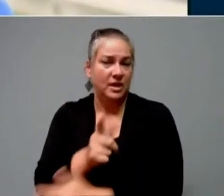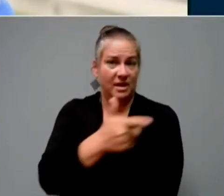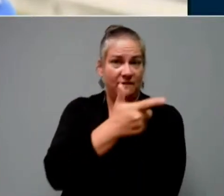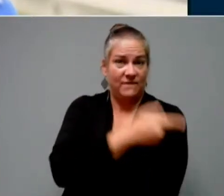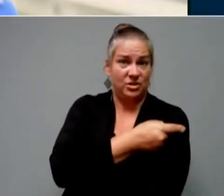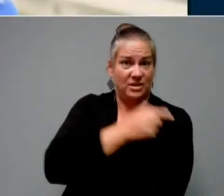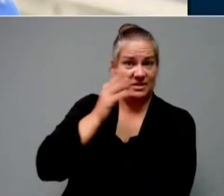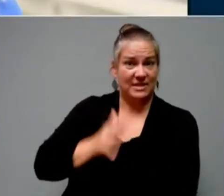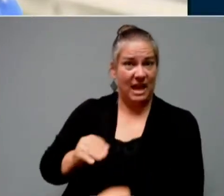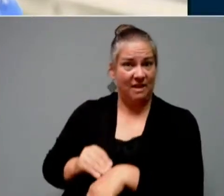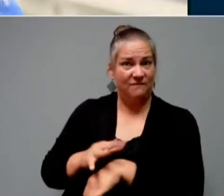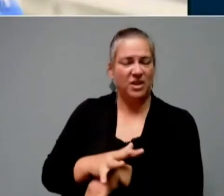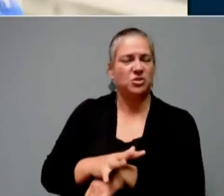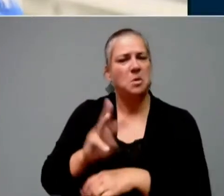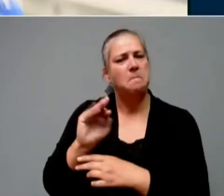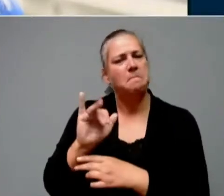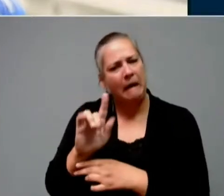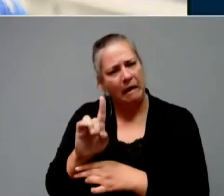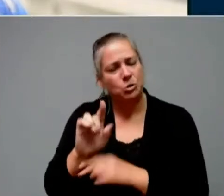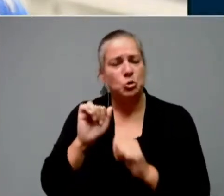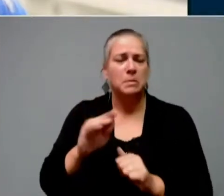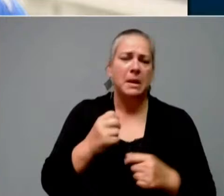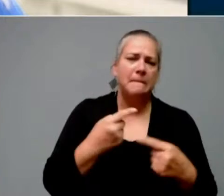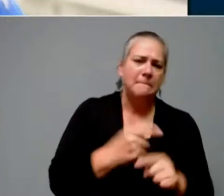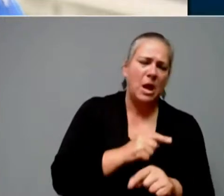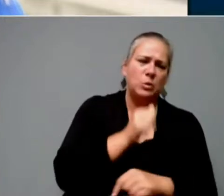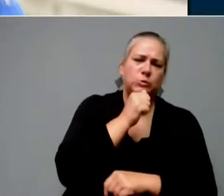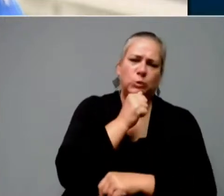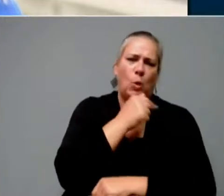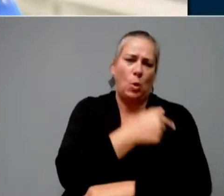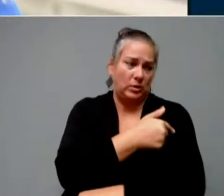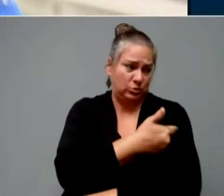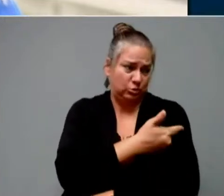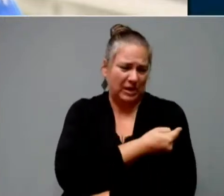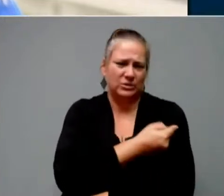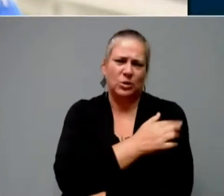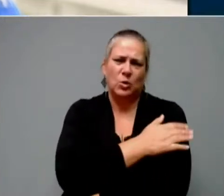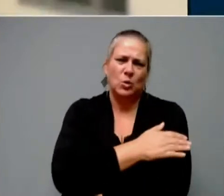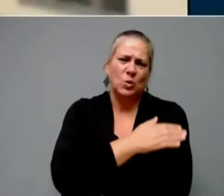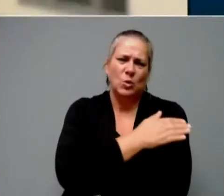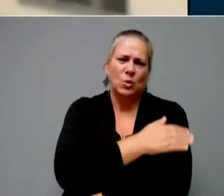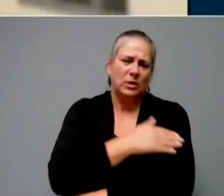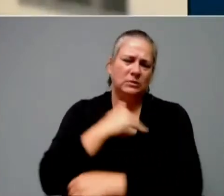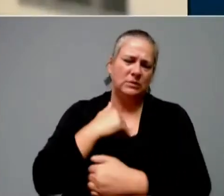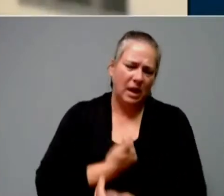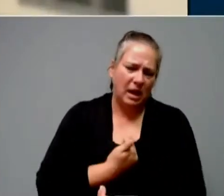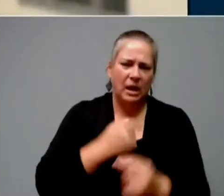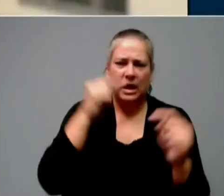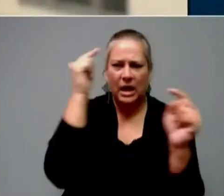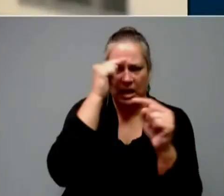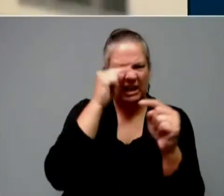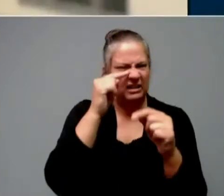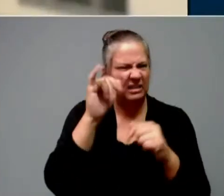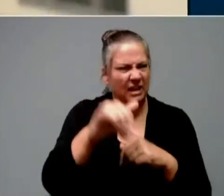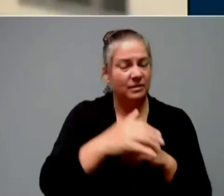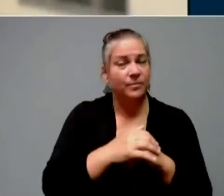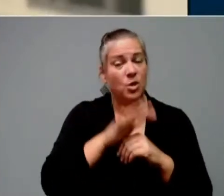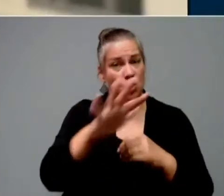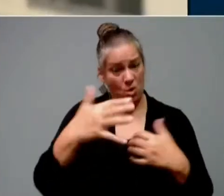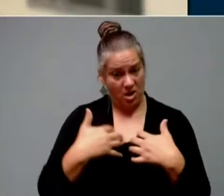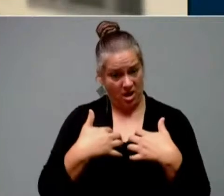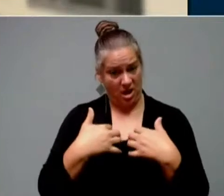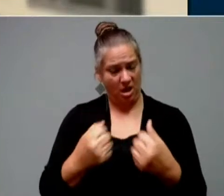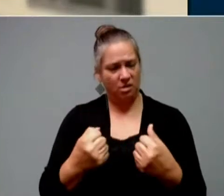mostly mild but may include pain or soreness at the injection site, fatigue, and headache. Your health means